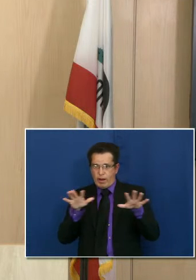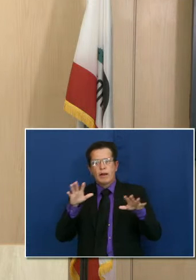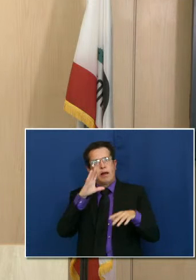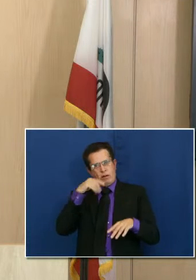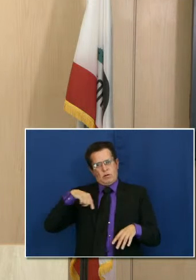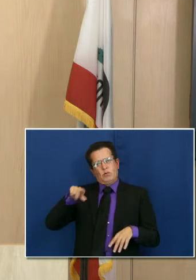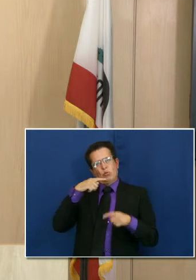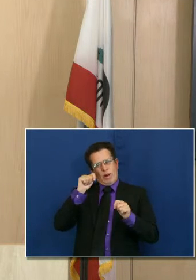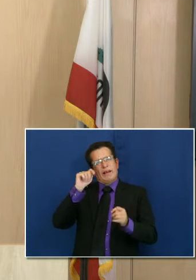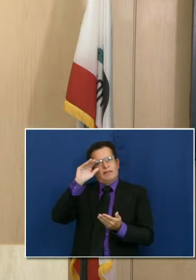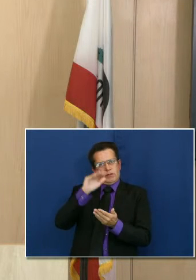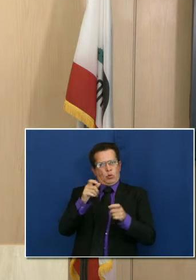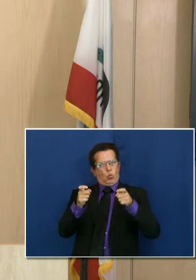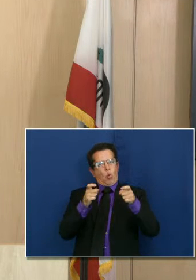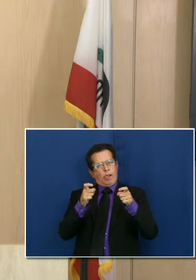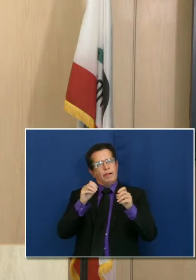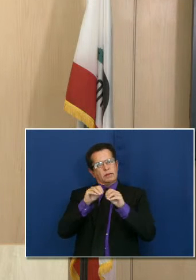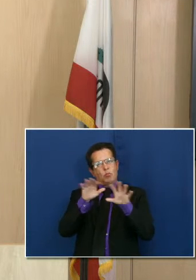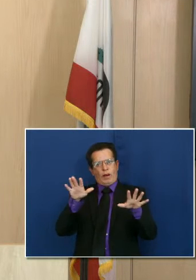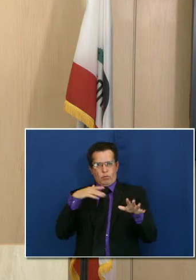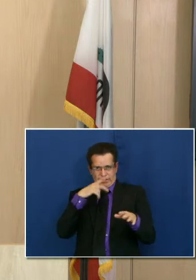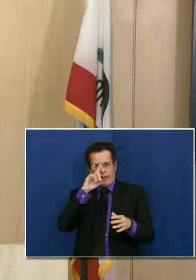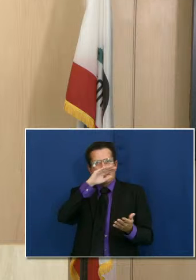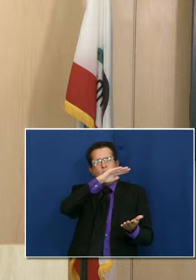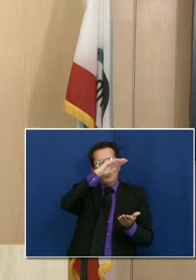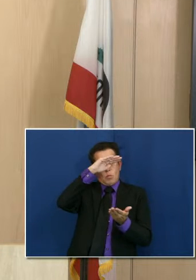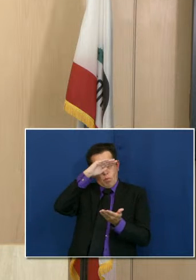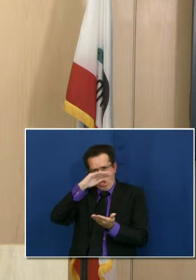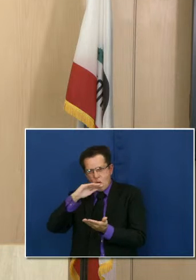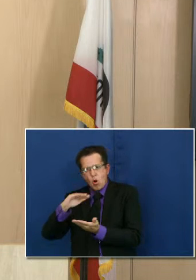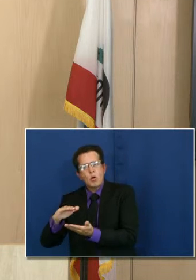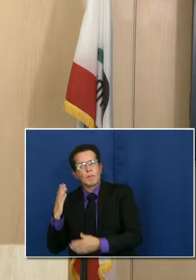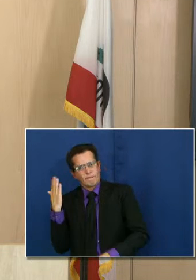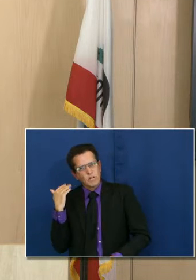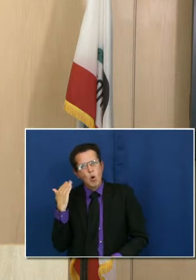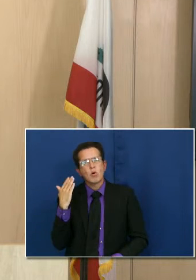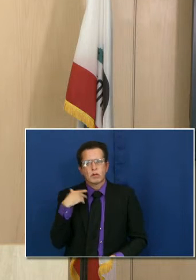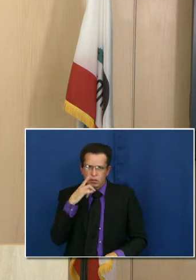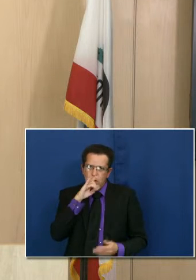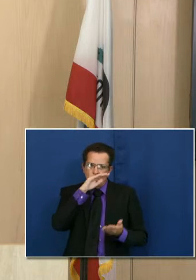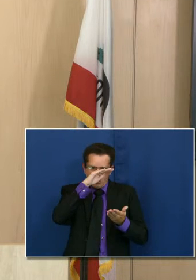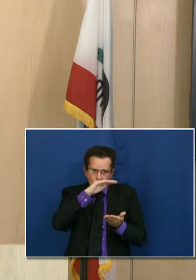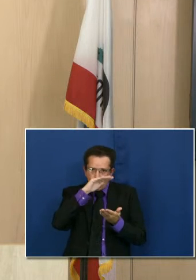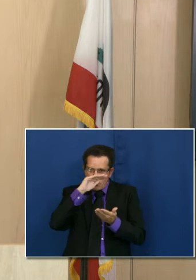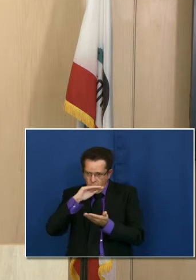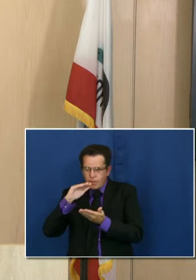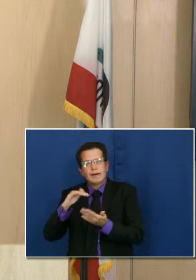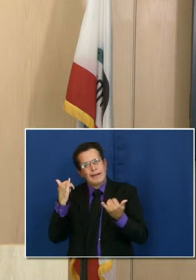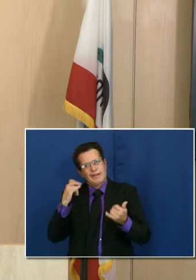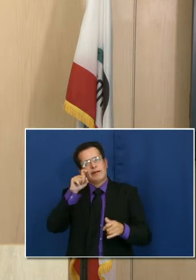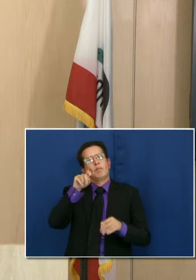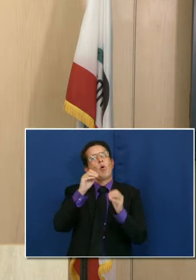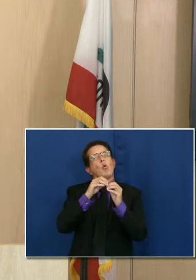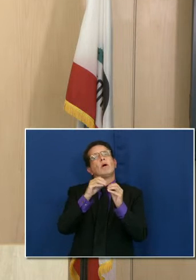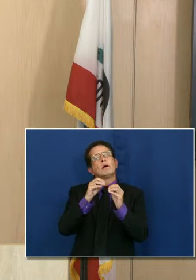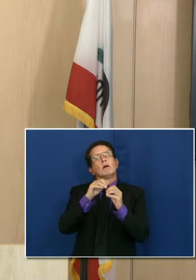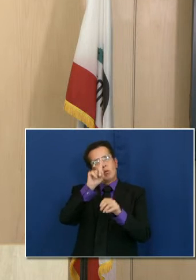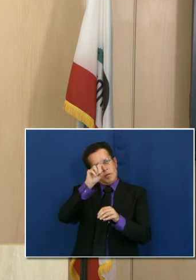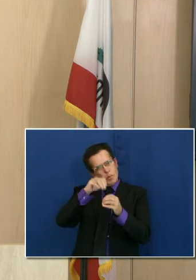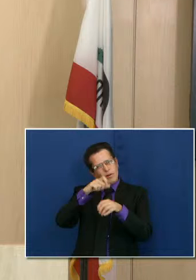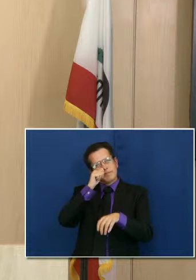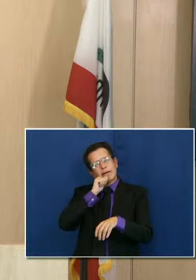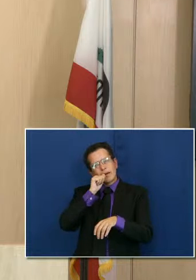spread. We have flattened this curve before. We did it initially, we did it again in the summer. Now we have to do it one more